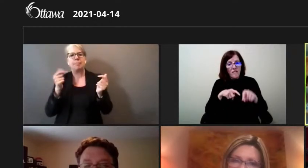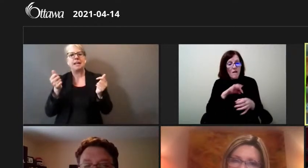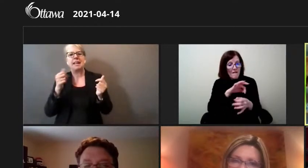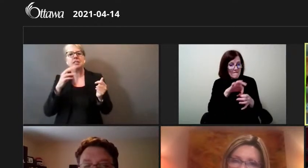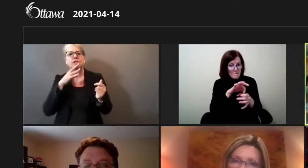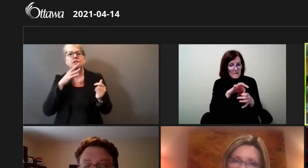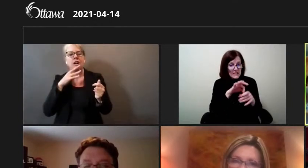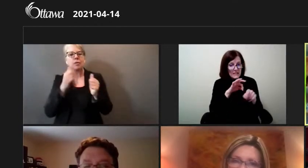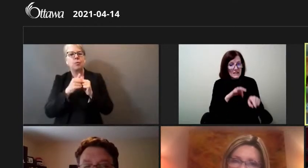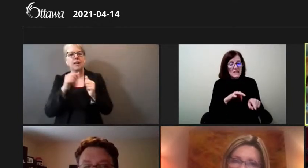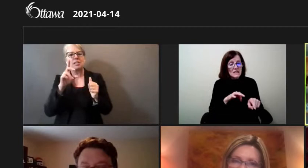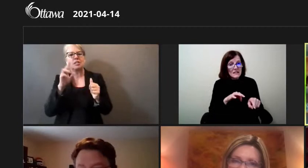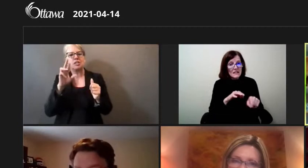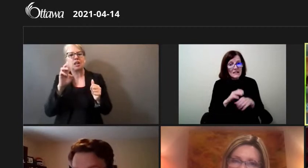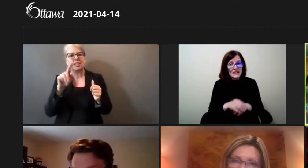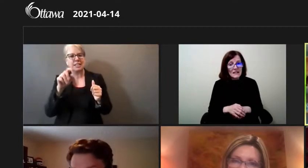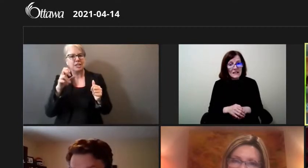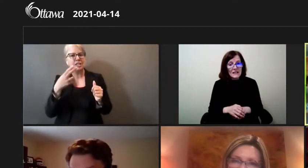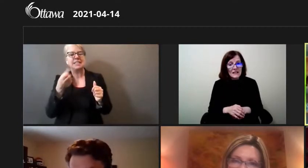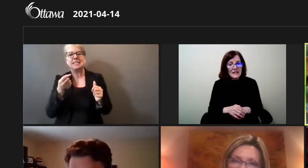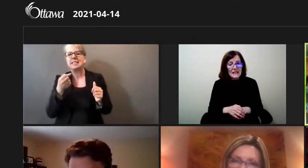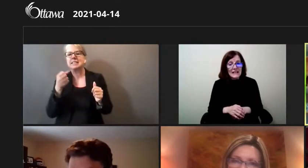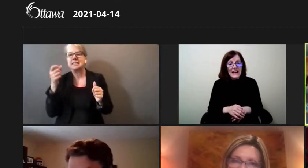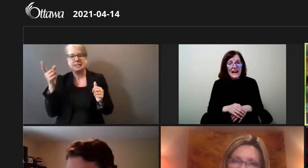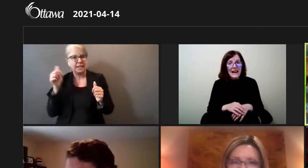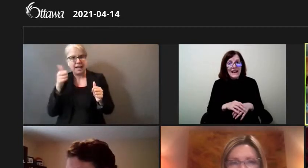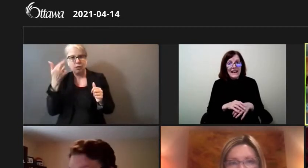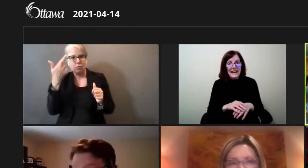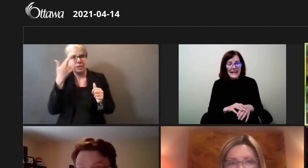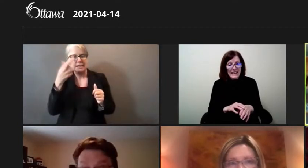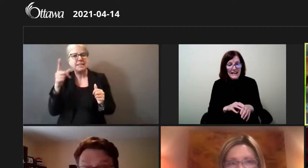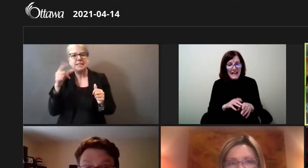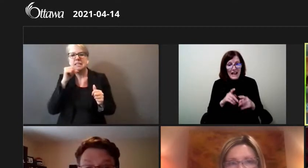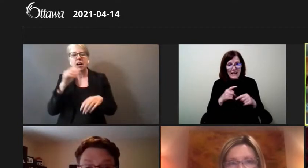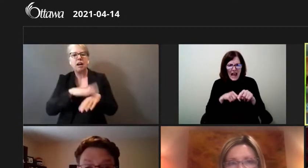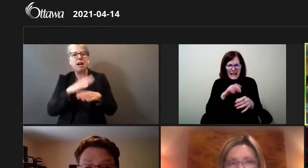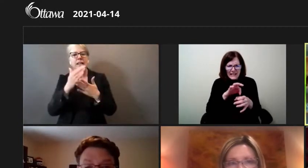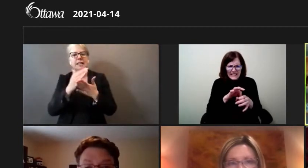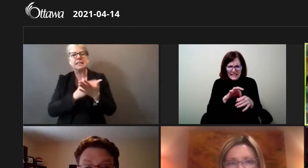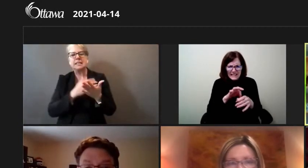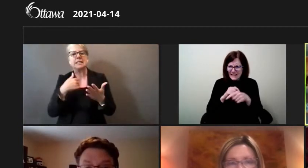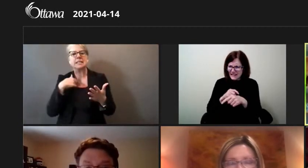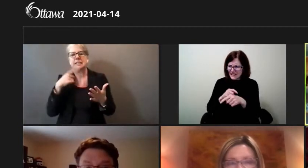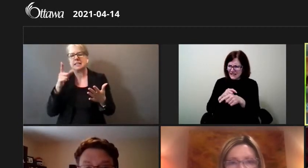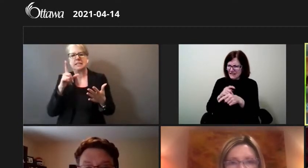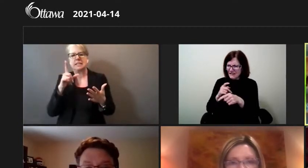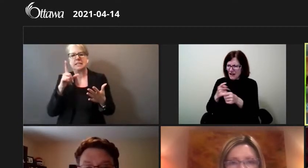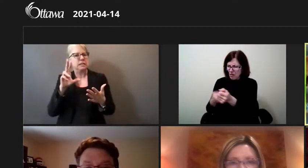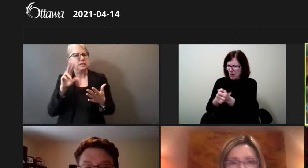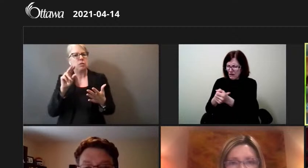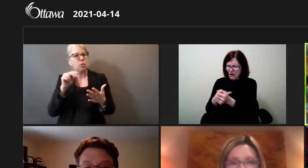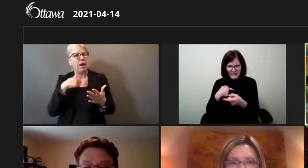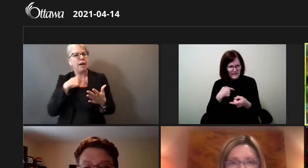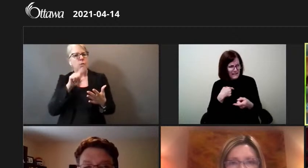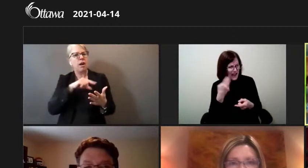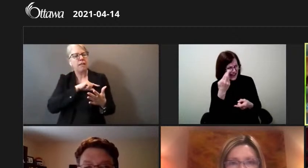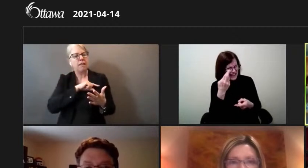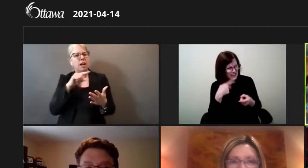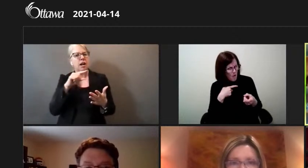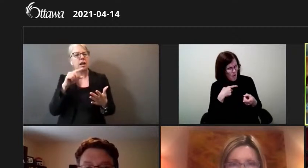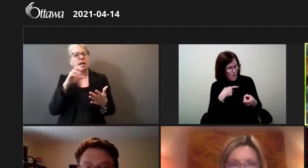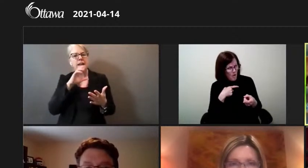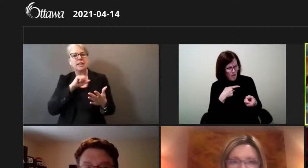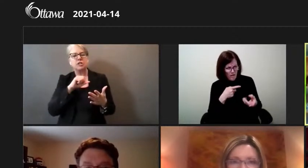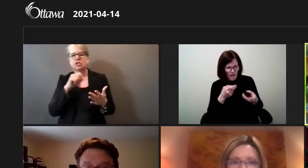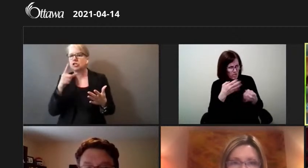Dr. Etches, and Dr. Etches said, is there any reason you're not on the list? I said, no, I qualify age-wise. And